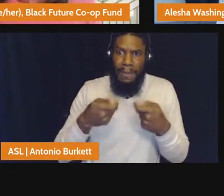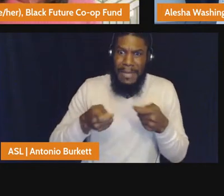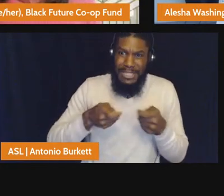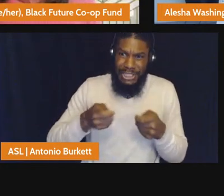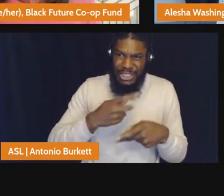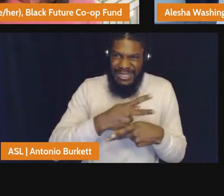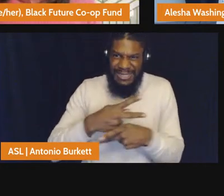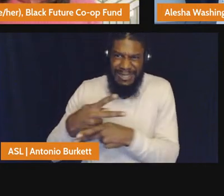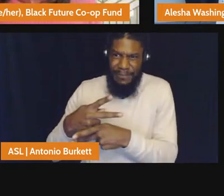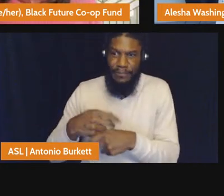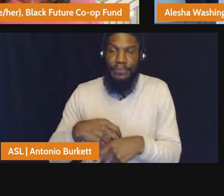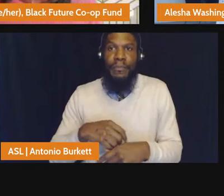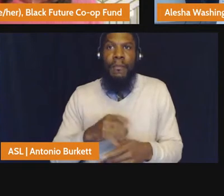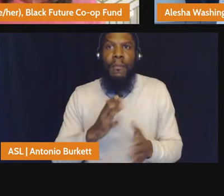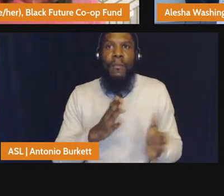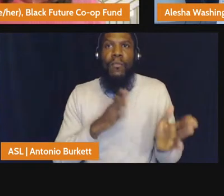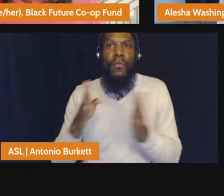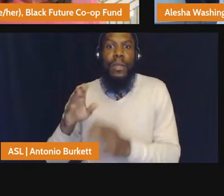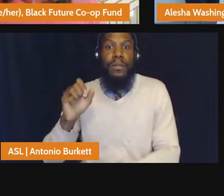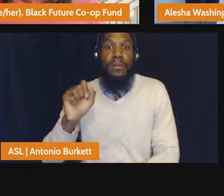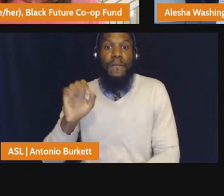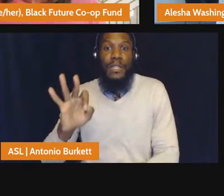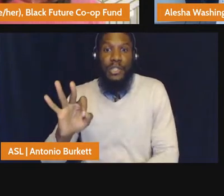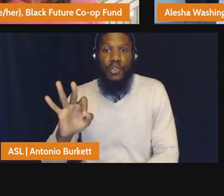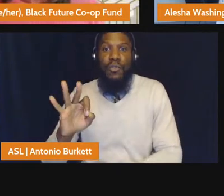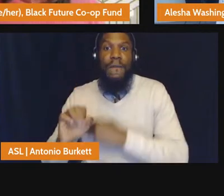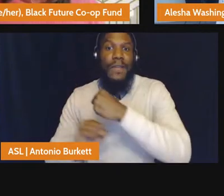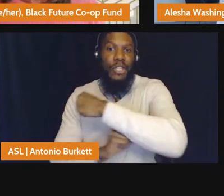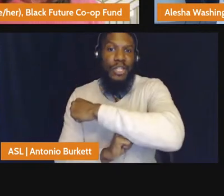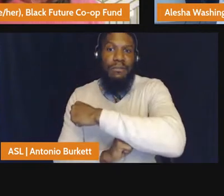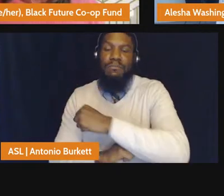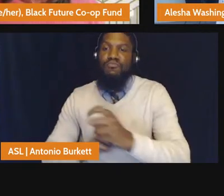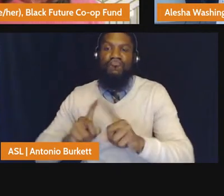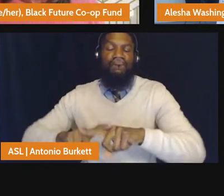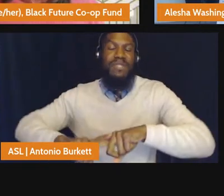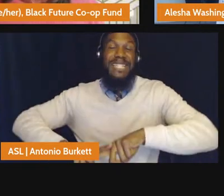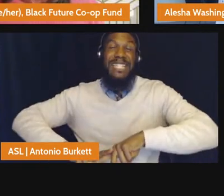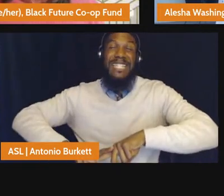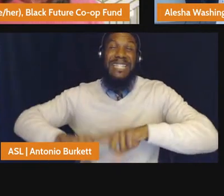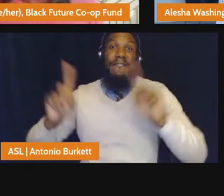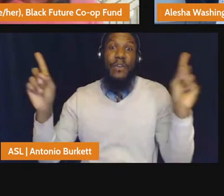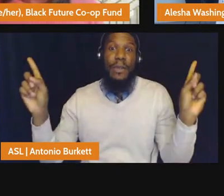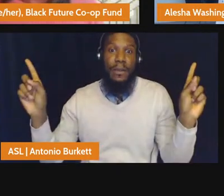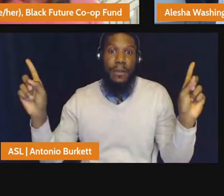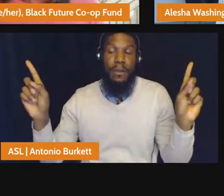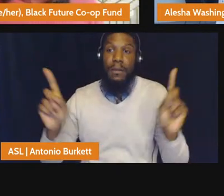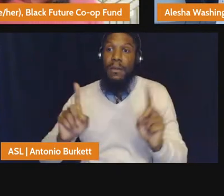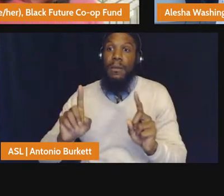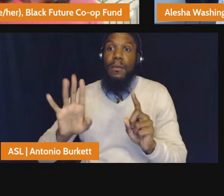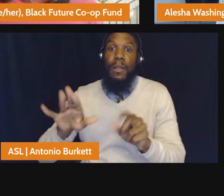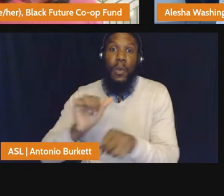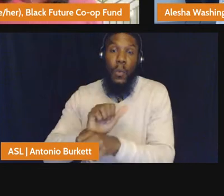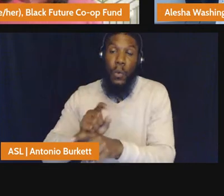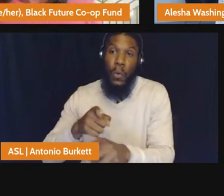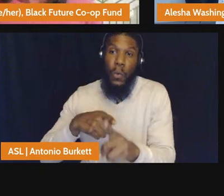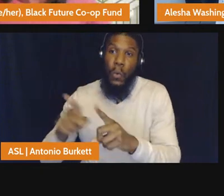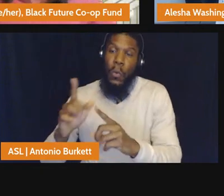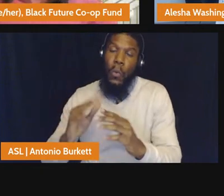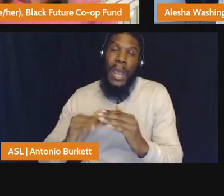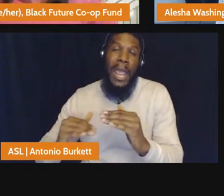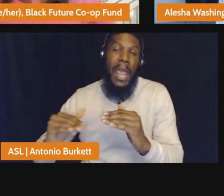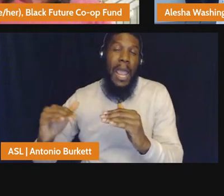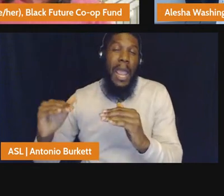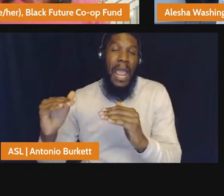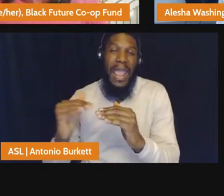it is a different entity altogether. Its equity center work happened